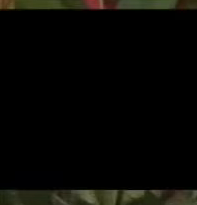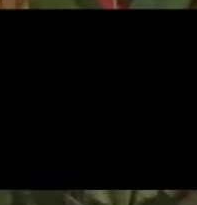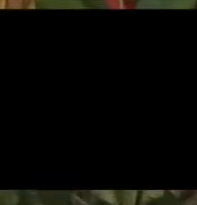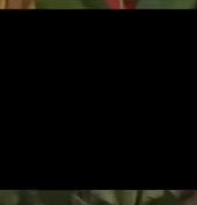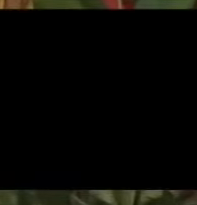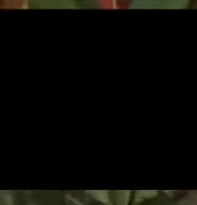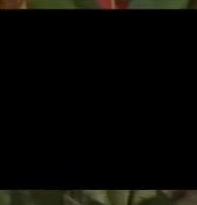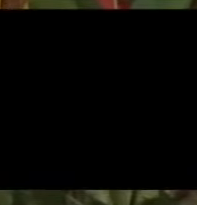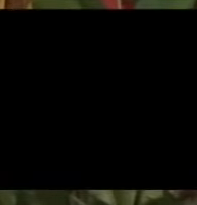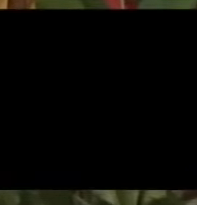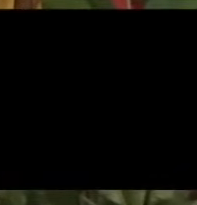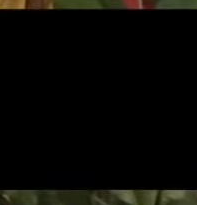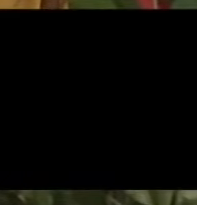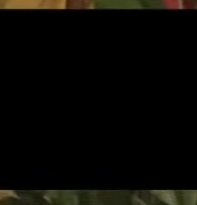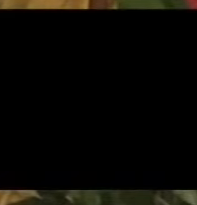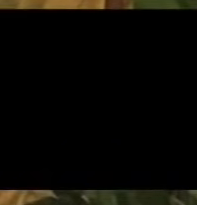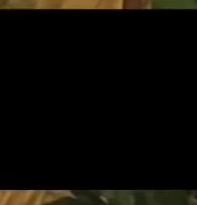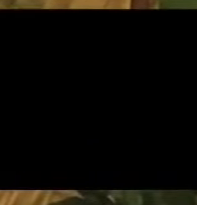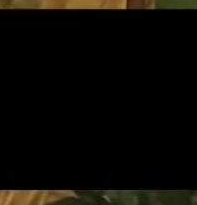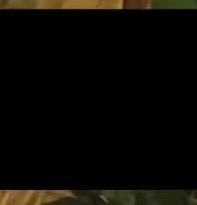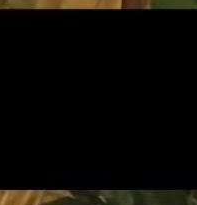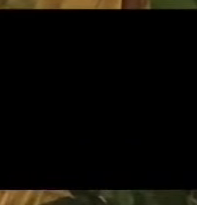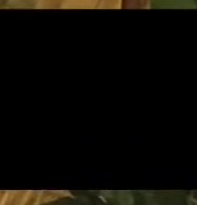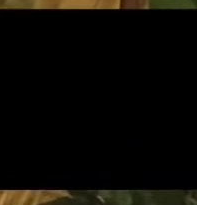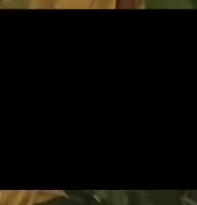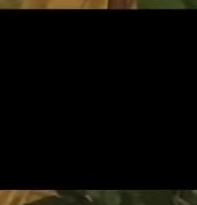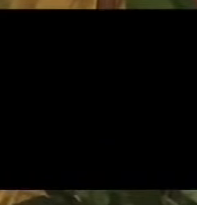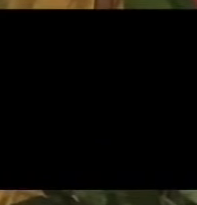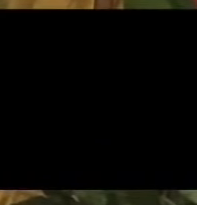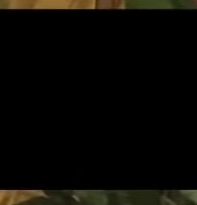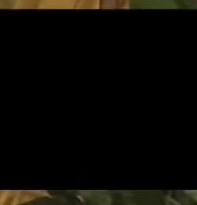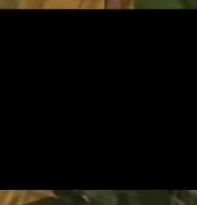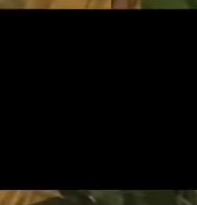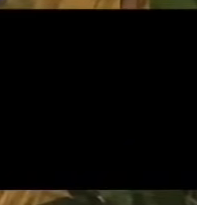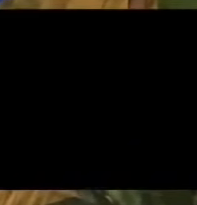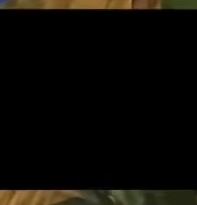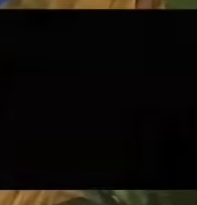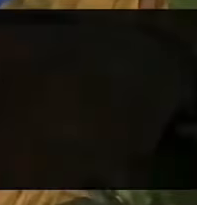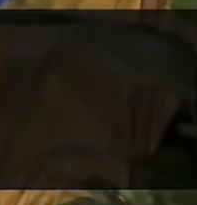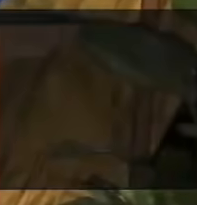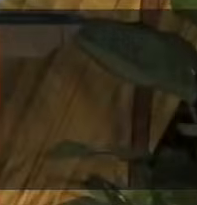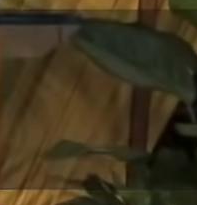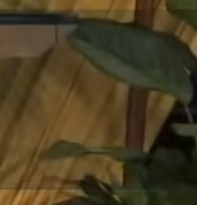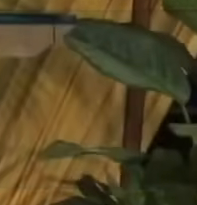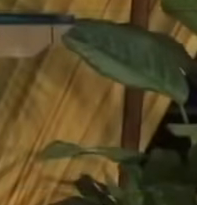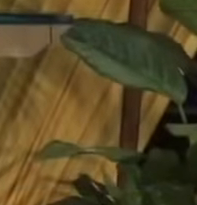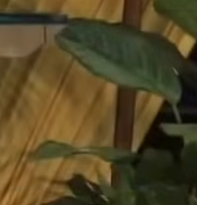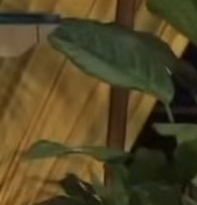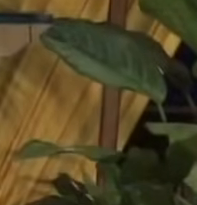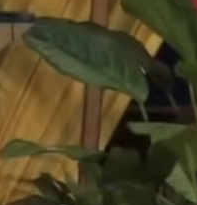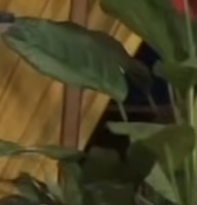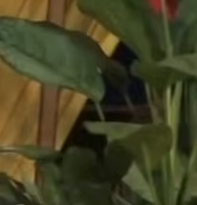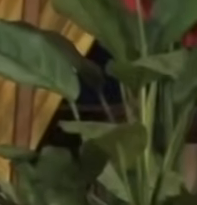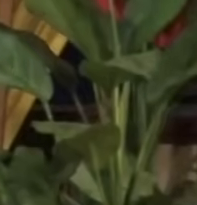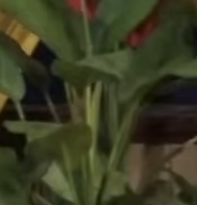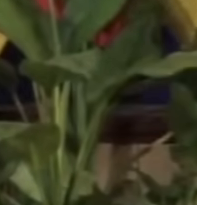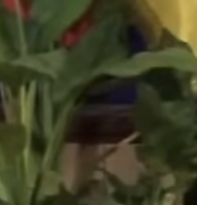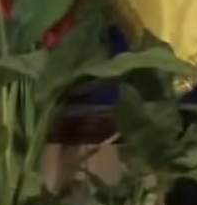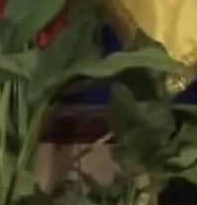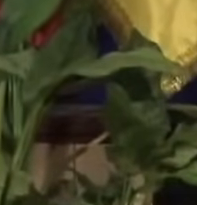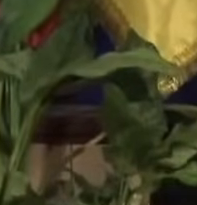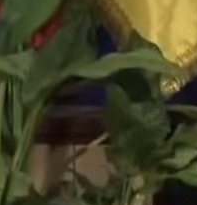word. It's only for a while. So he said, hurt not the earth, nor the